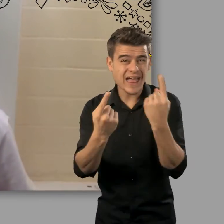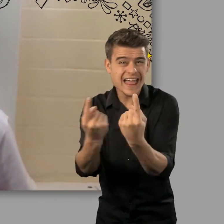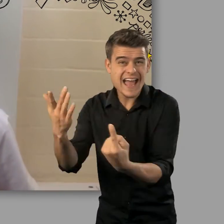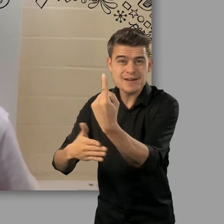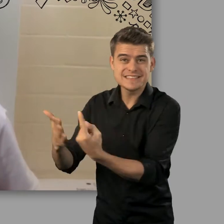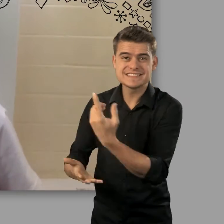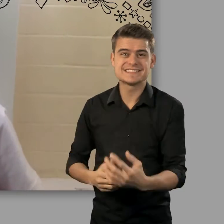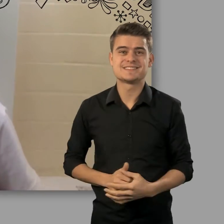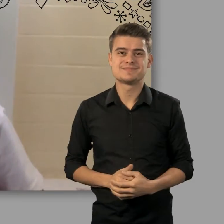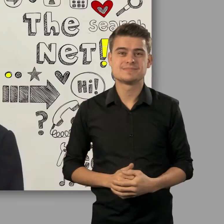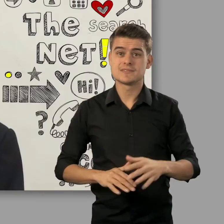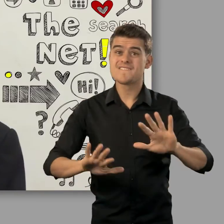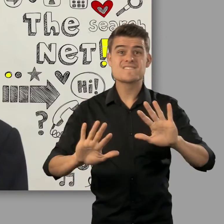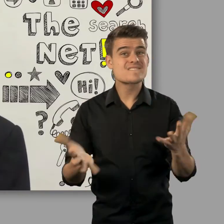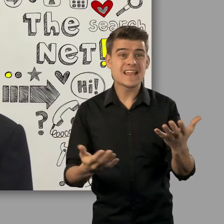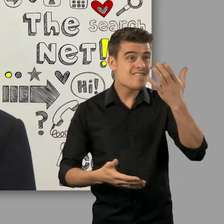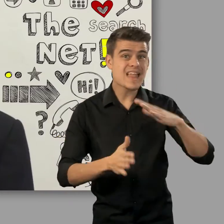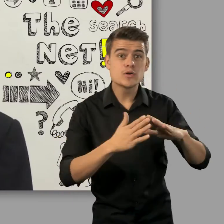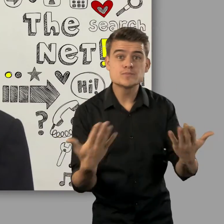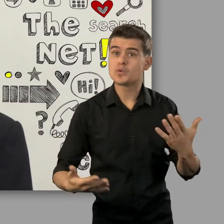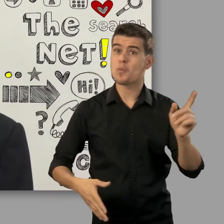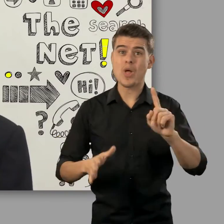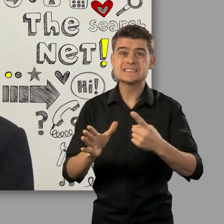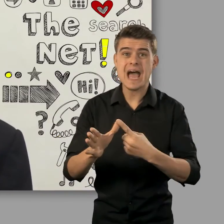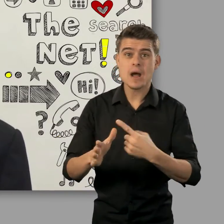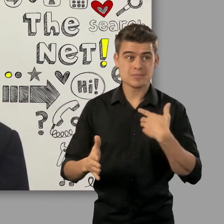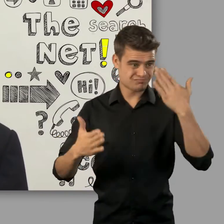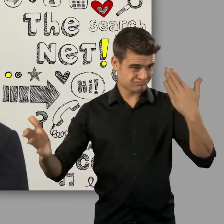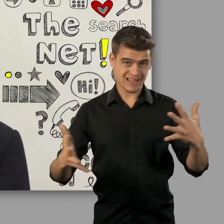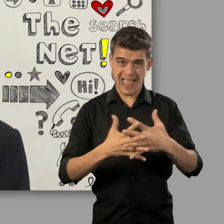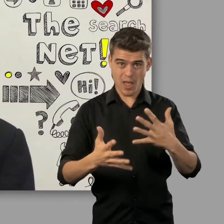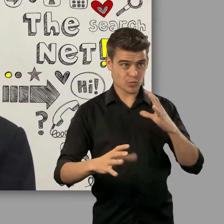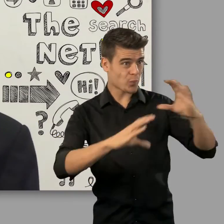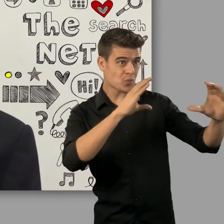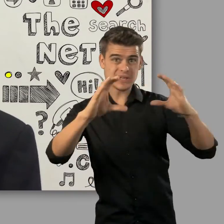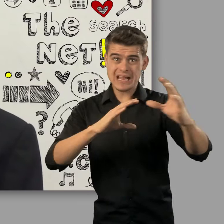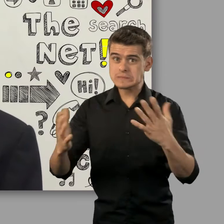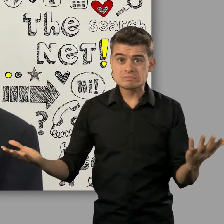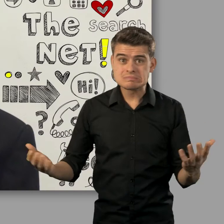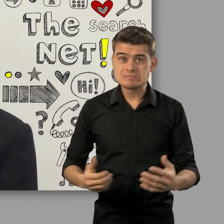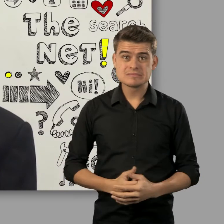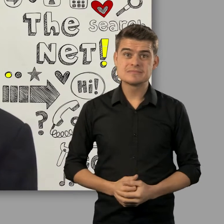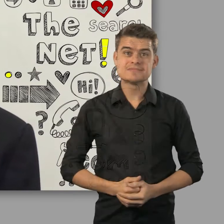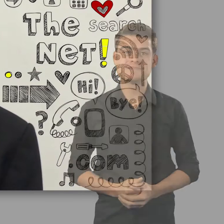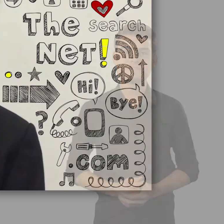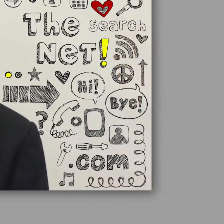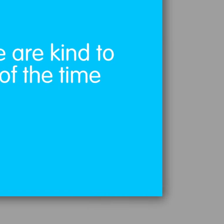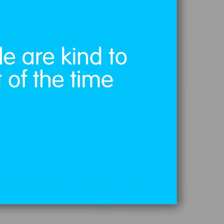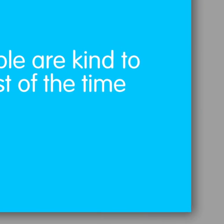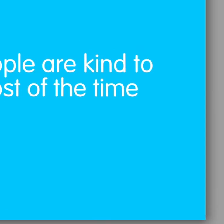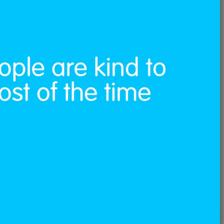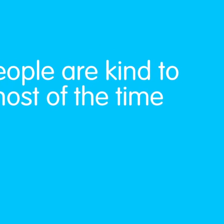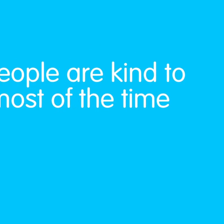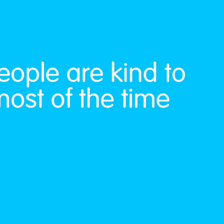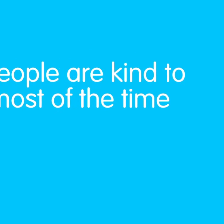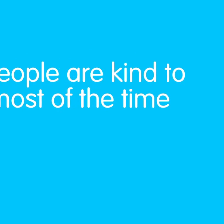some funny stuff on it. Without the use of things like Facebook and WhatsApp, then I wouldn't be able to find them and communicate with them further.